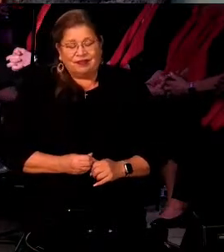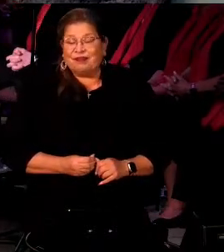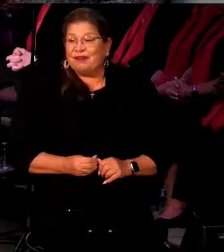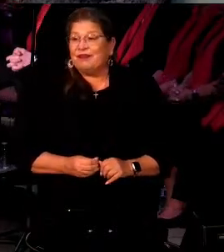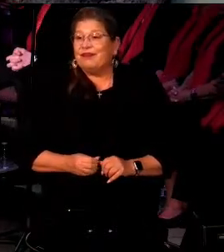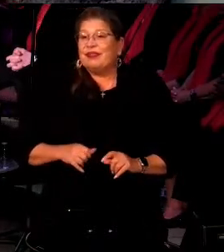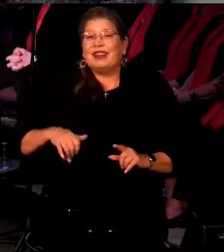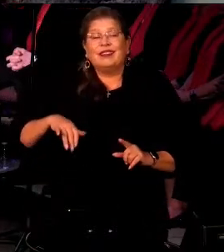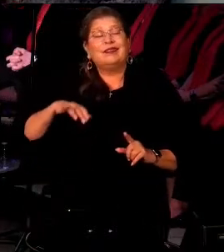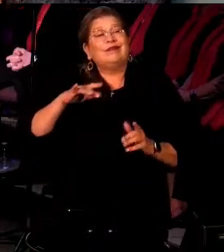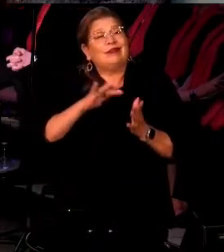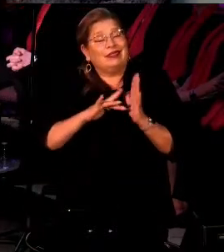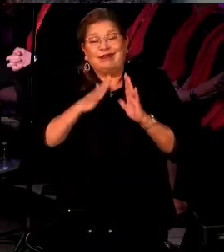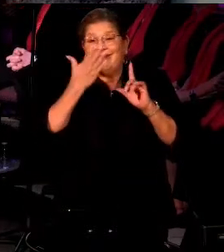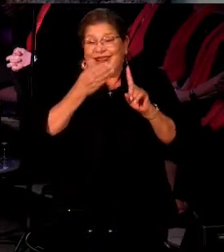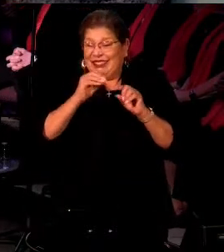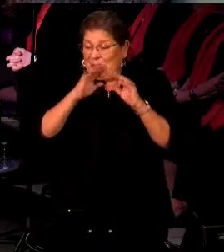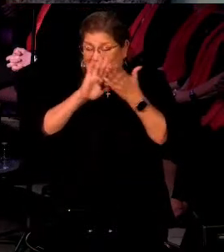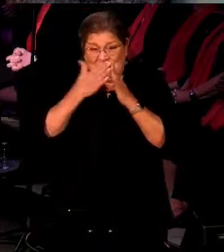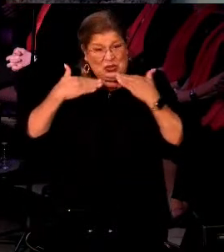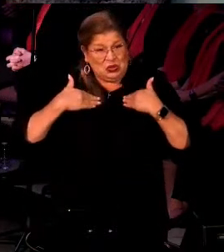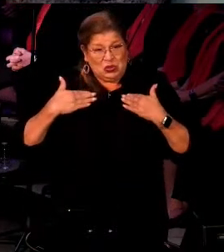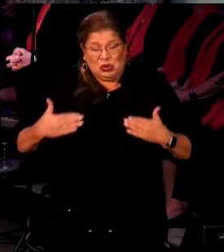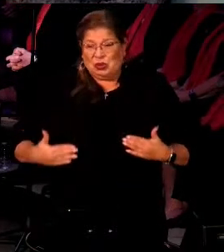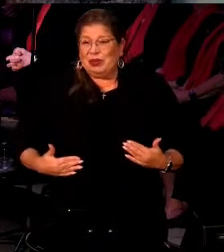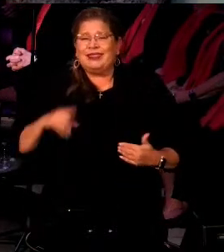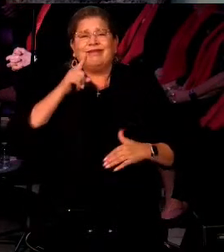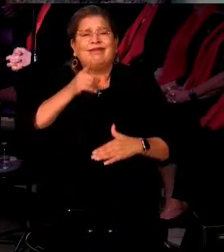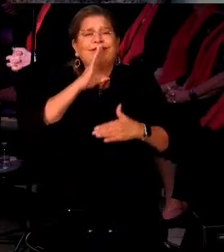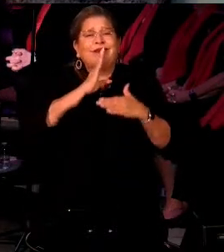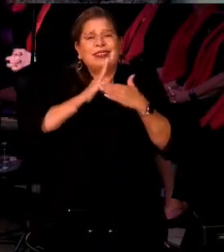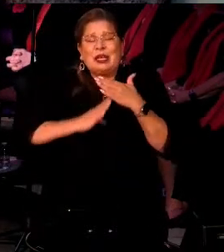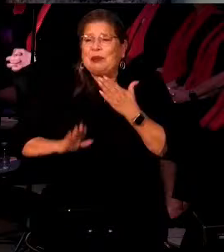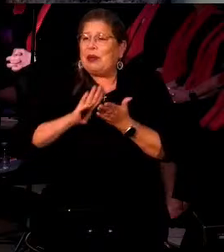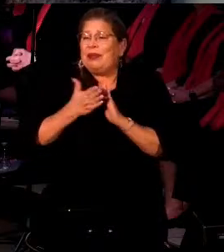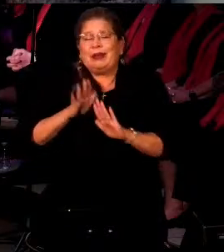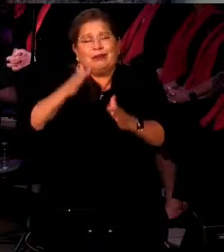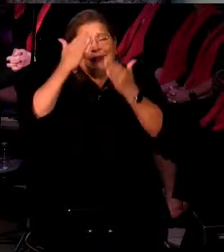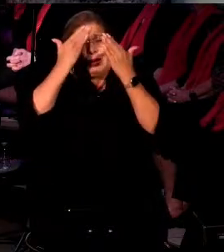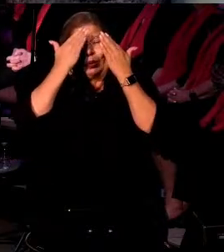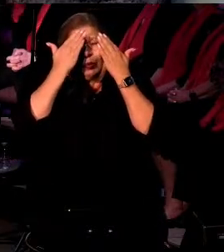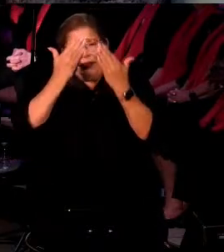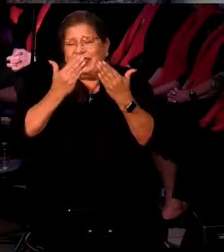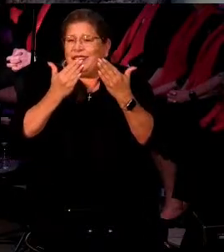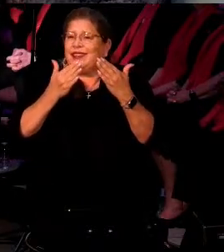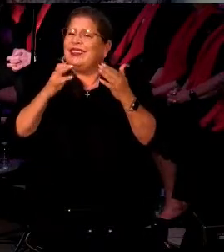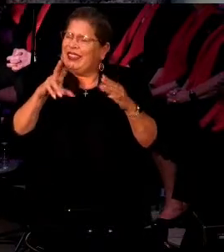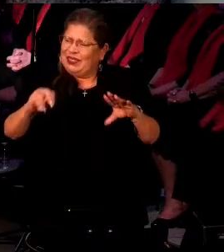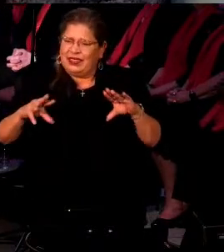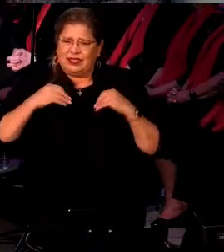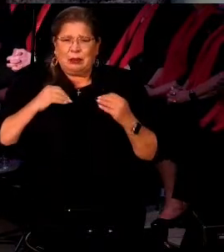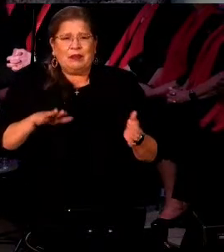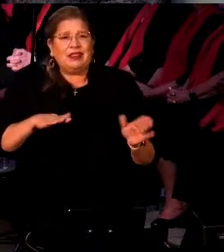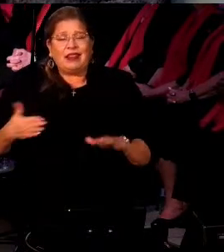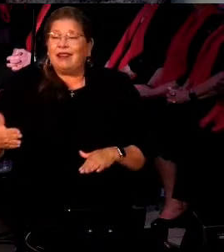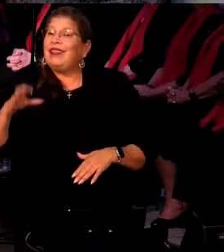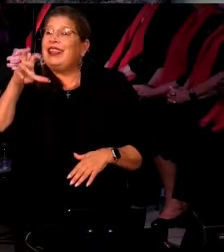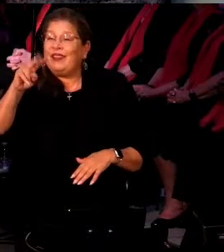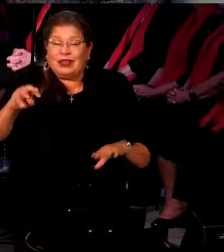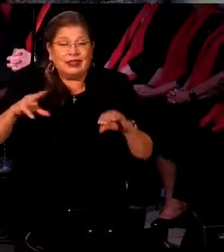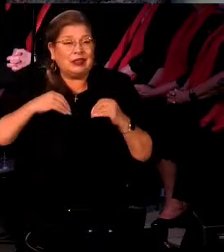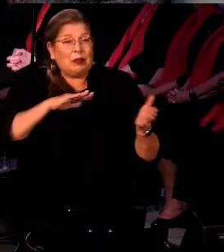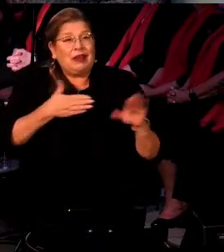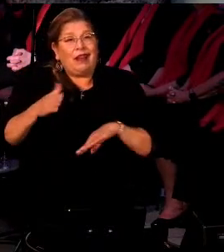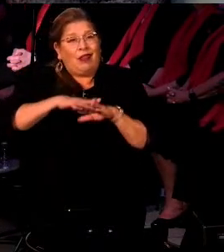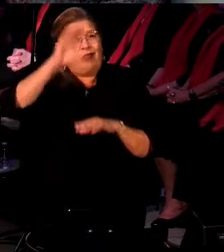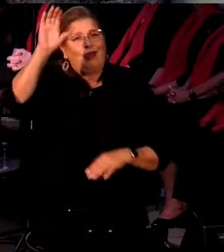Found in human form, he humbled himself by becoming obedient to the point of death, even death on a